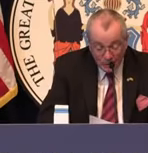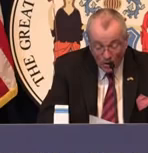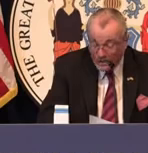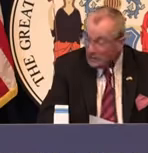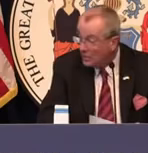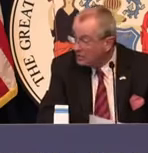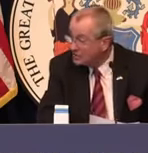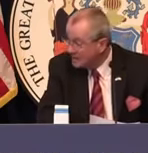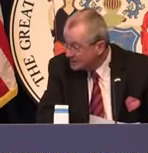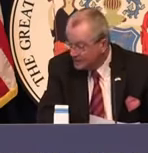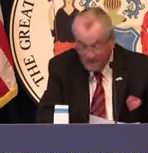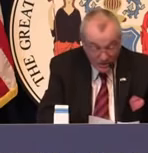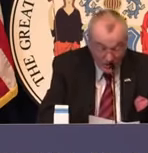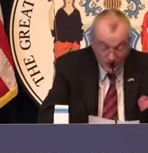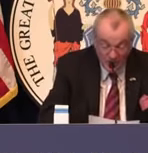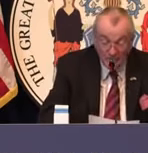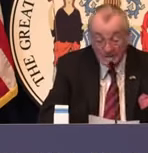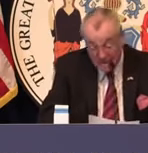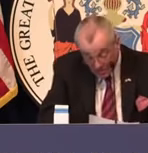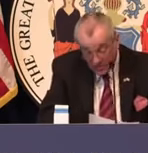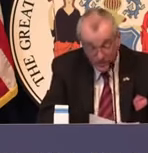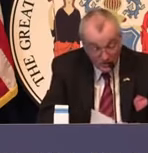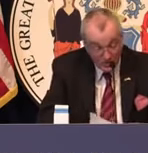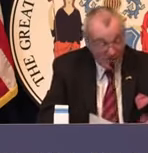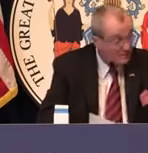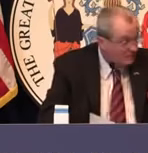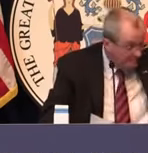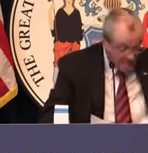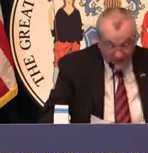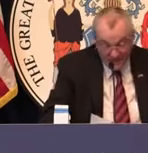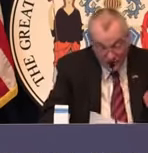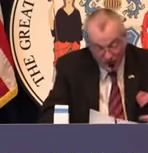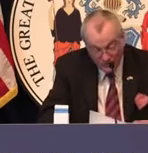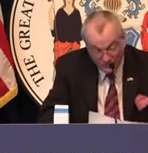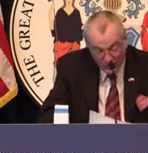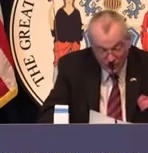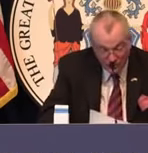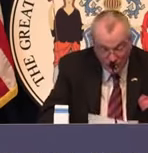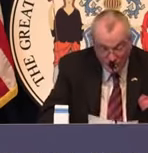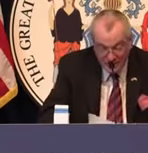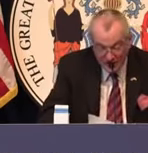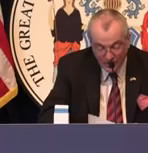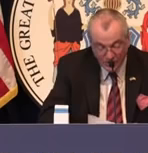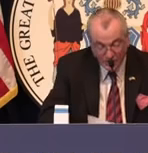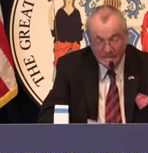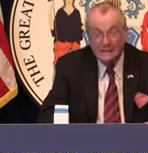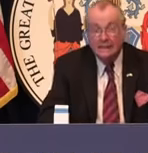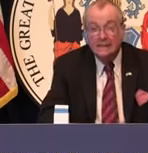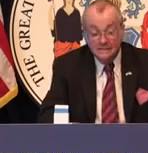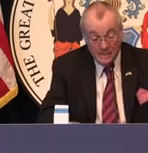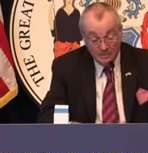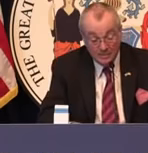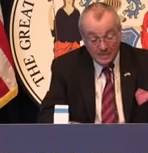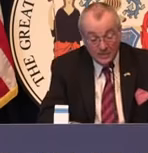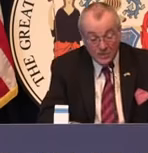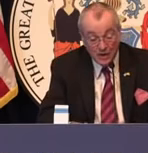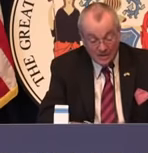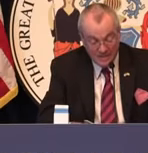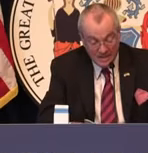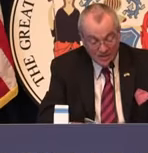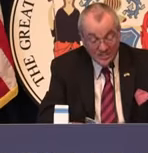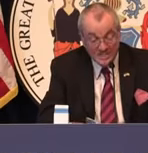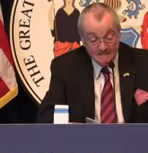to working alongside Judy and her team, and Carol and her team, and with Millie and hers in the long-term care industry to implement